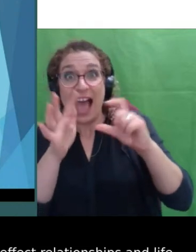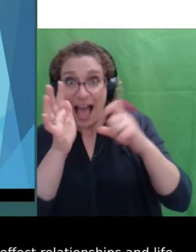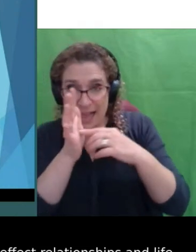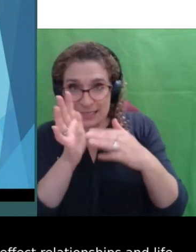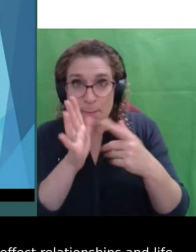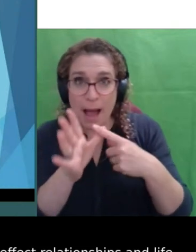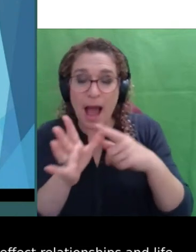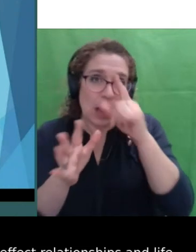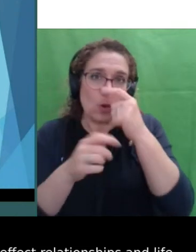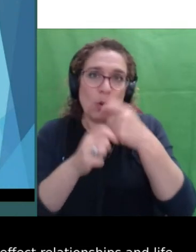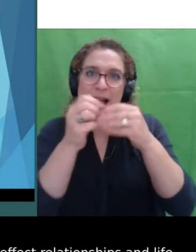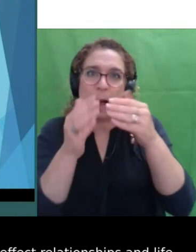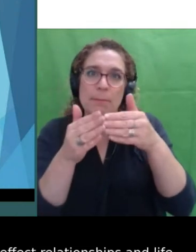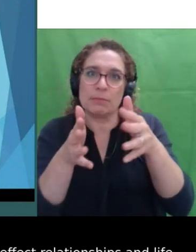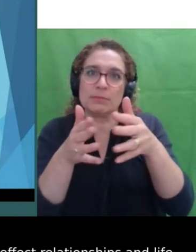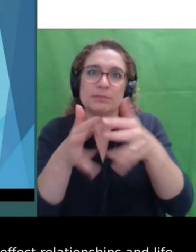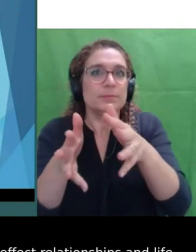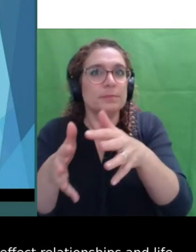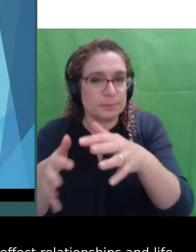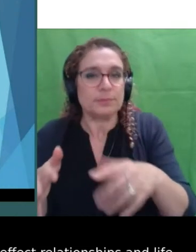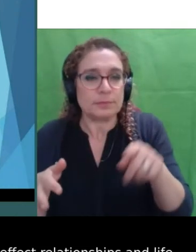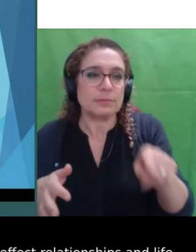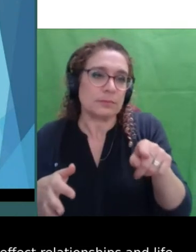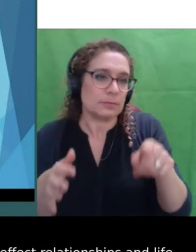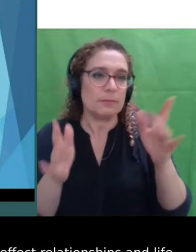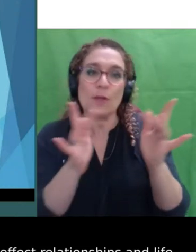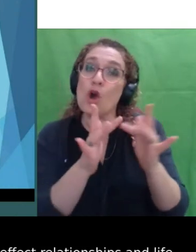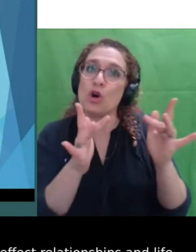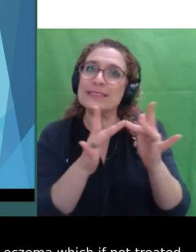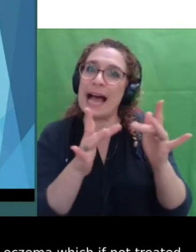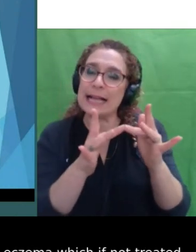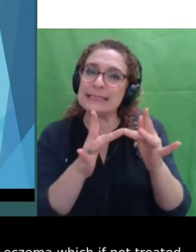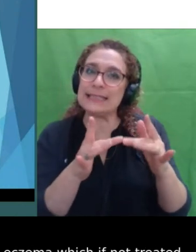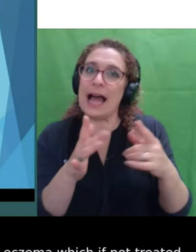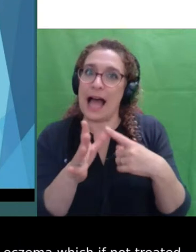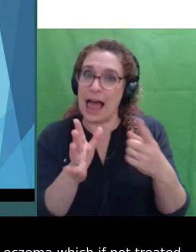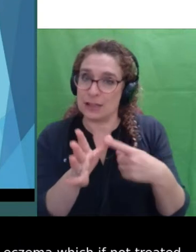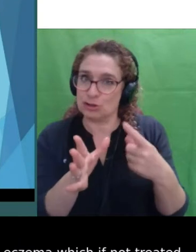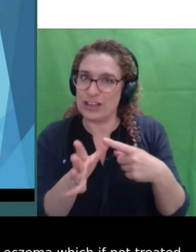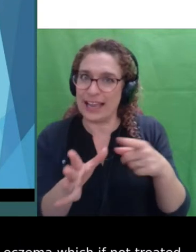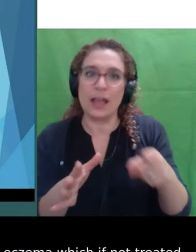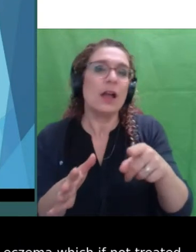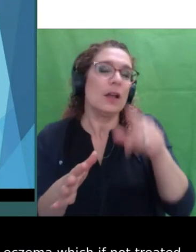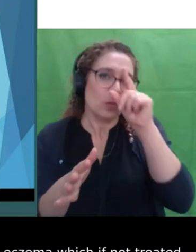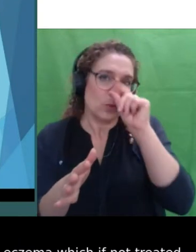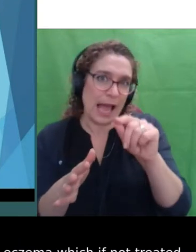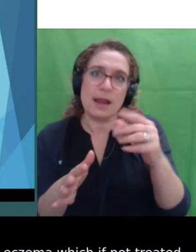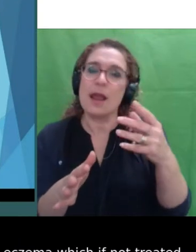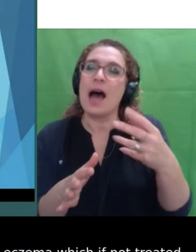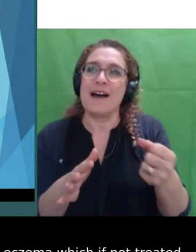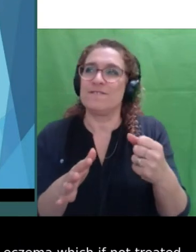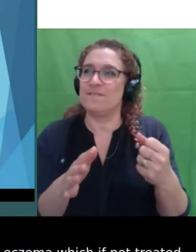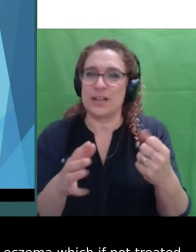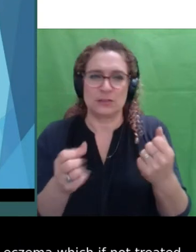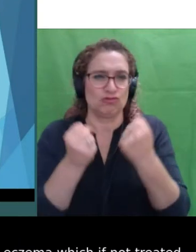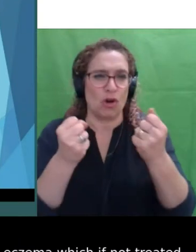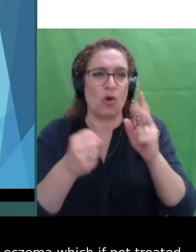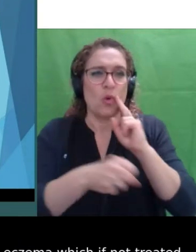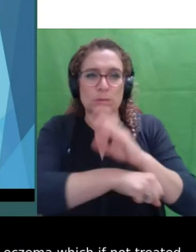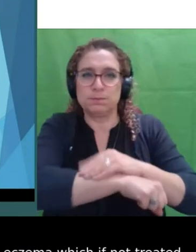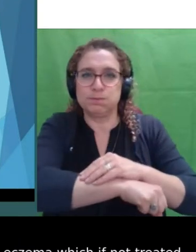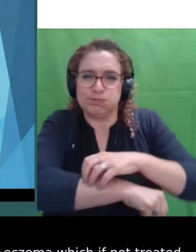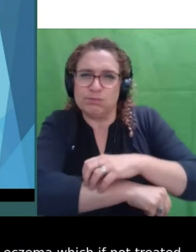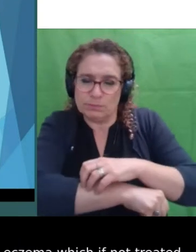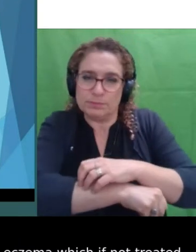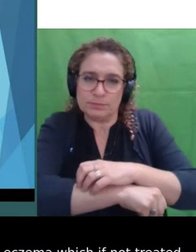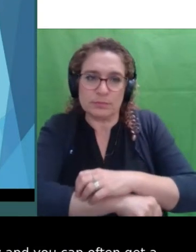um this is contact dermatitis so this is a contact allergy and you can often get a very vivid sort of blistered reaction and